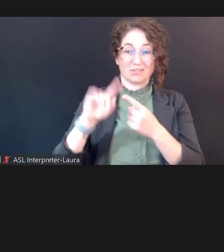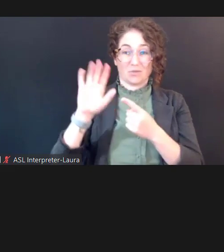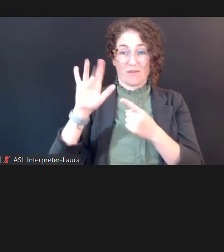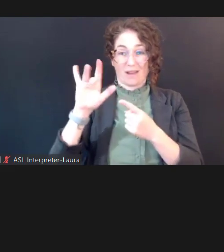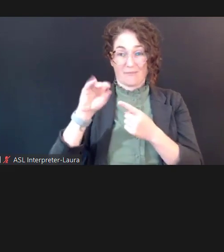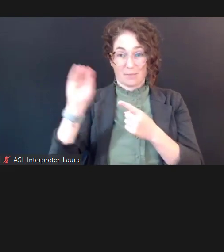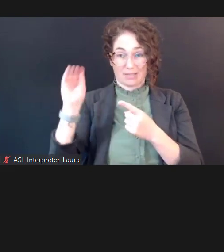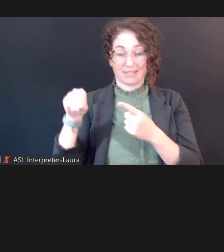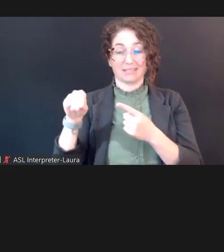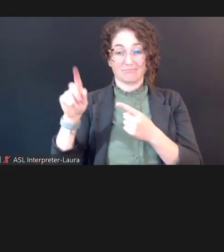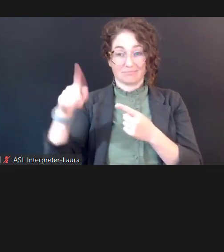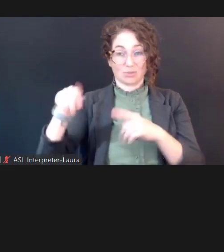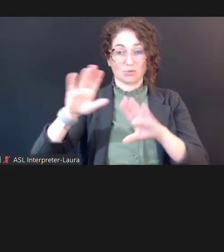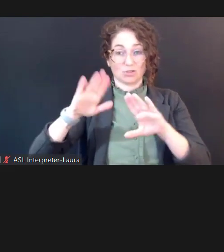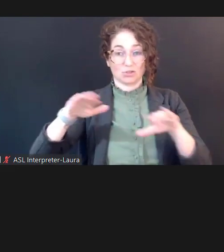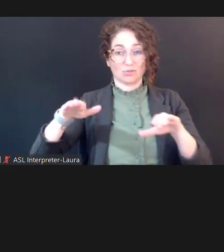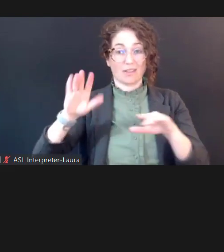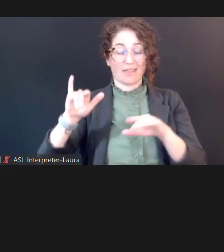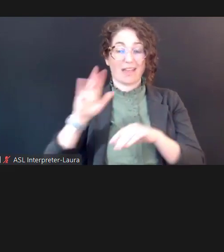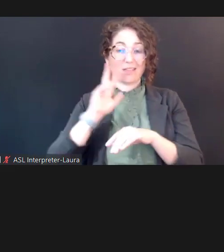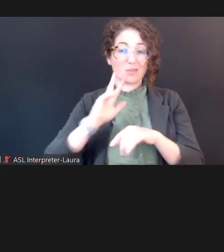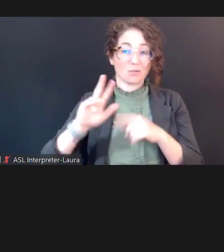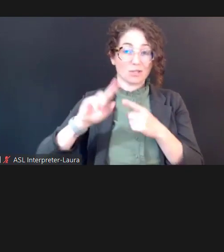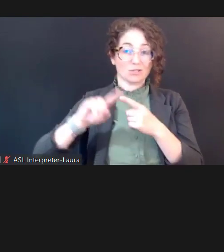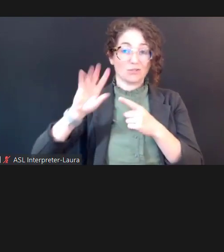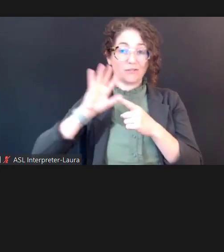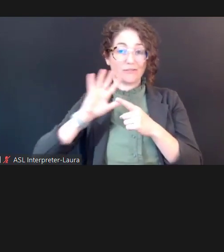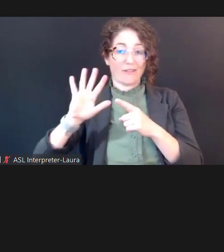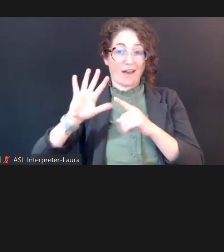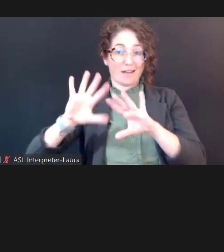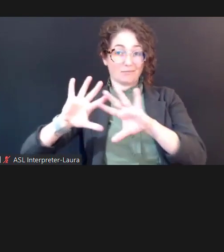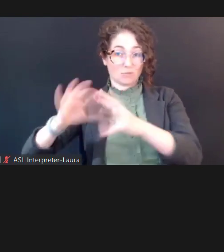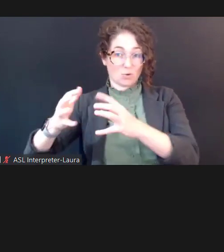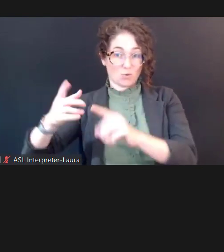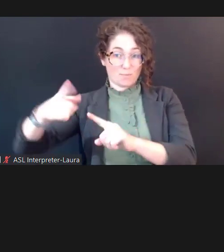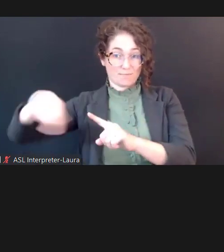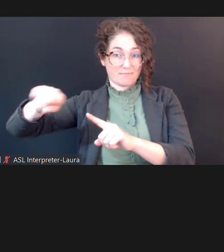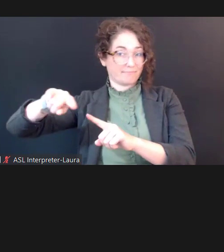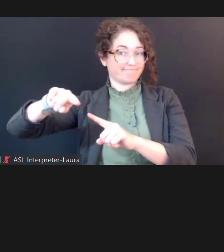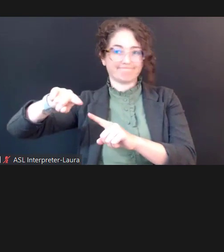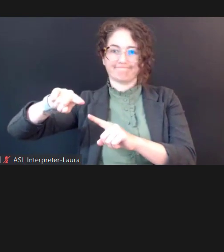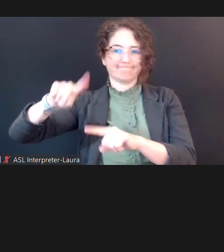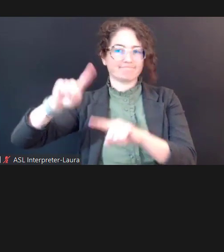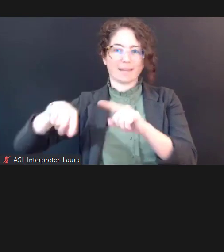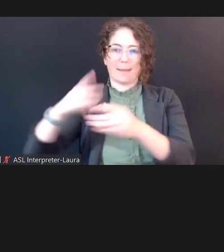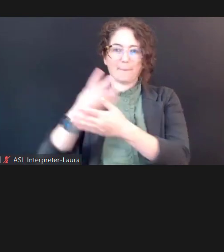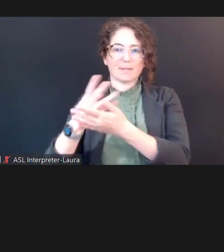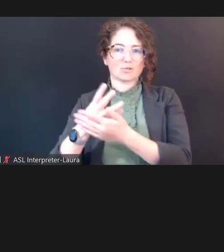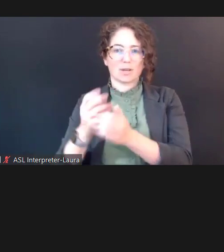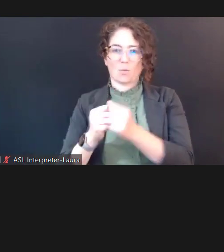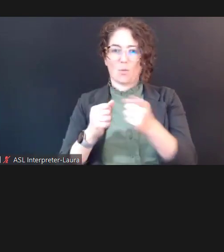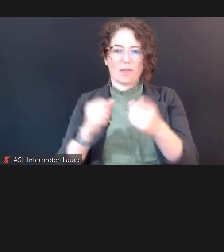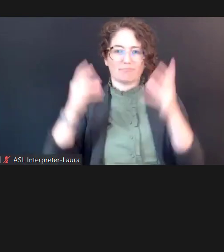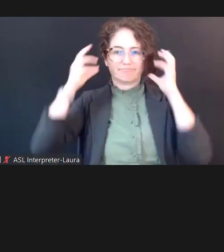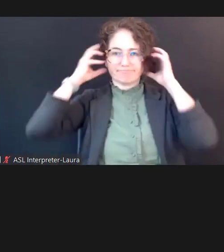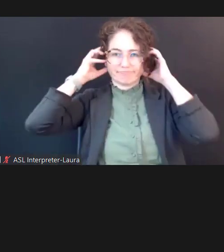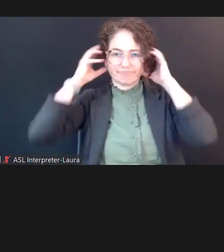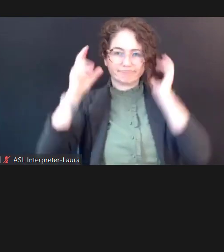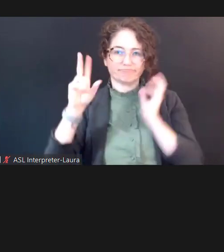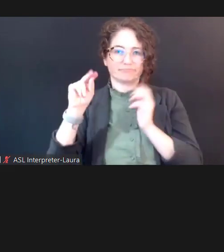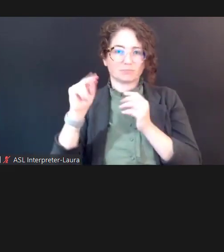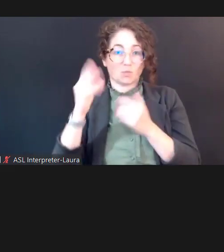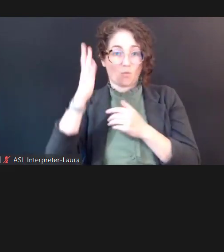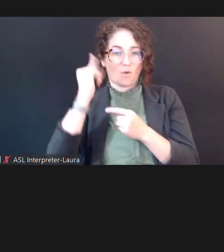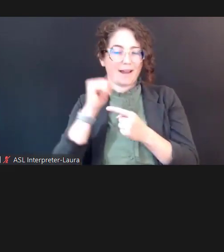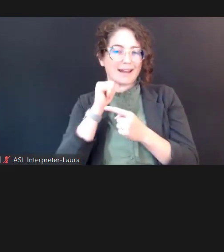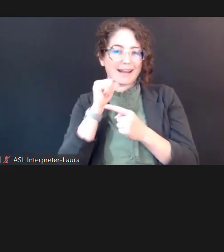25% of children in that 3 to 5-year-old age group can't be screened with this methodology because they just